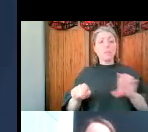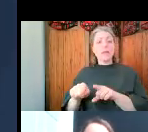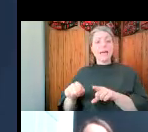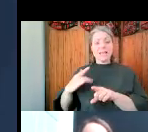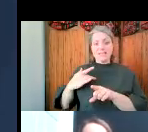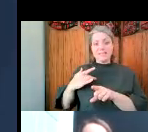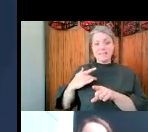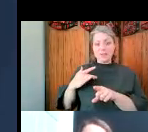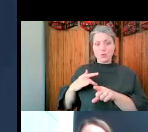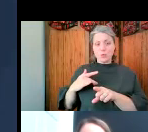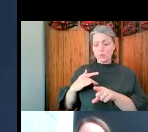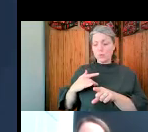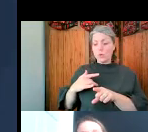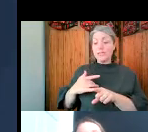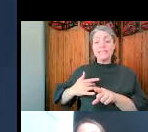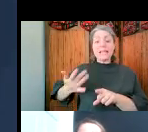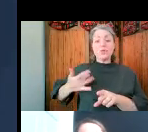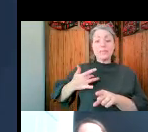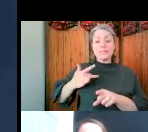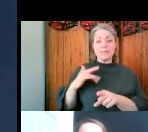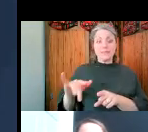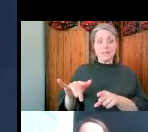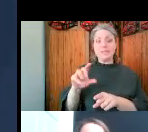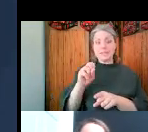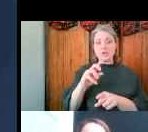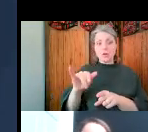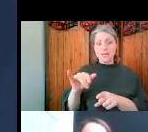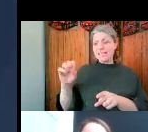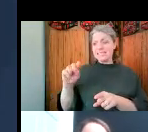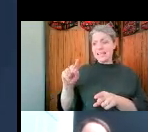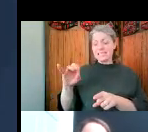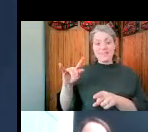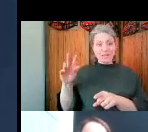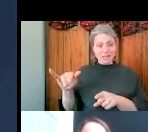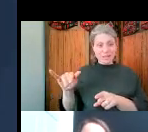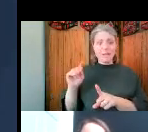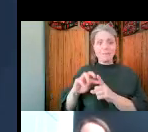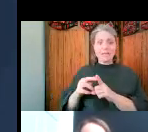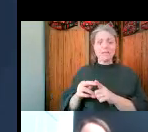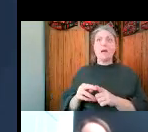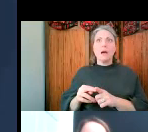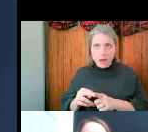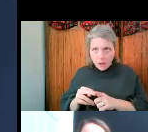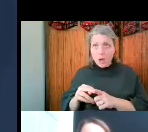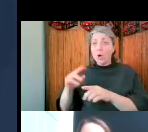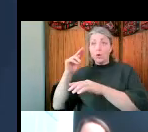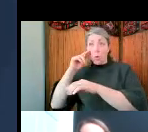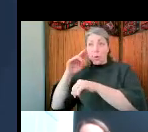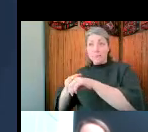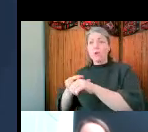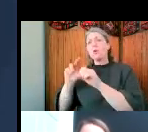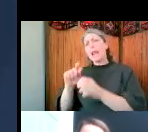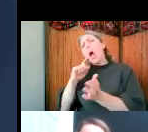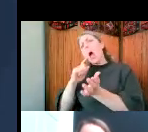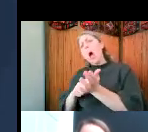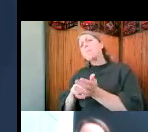side or have the sensory sensitivities find that the sensations that, if you're neurotypical, usually can recognize